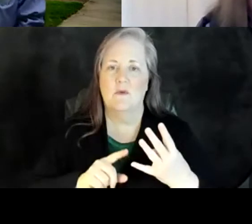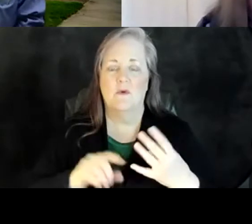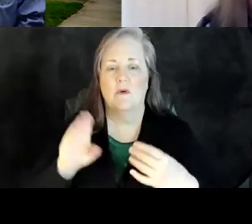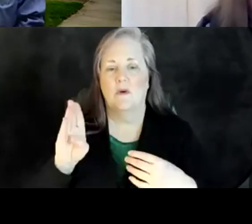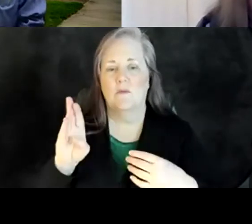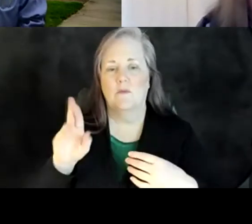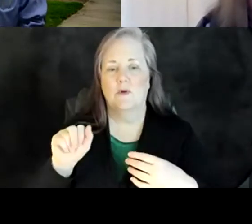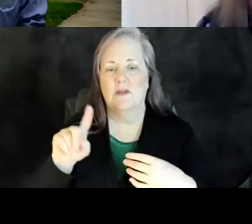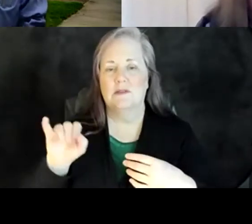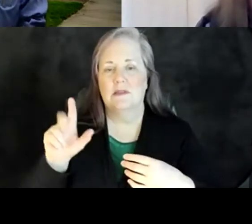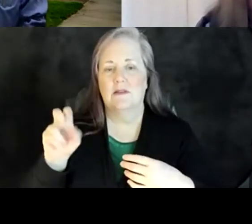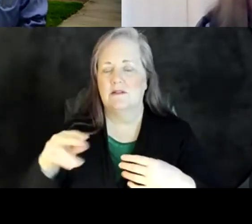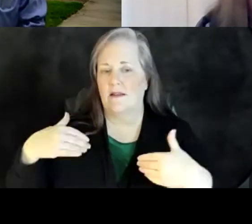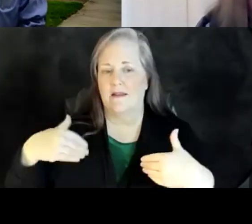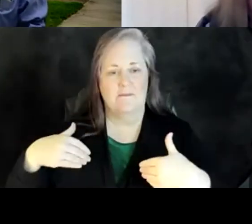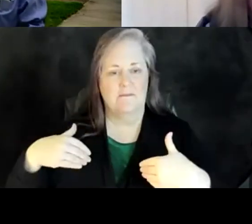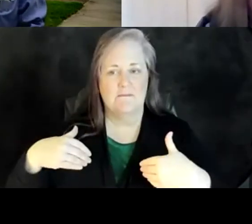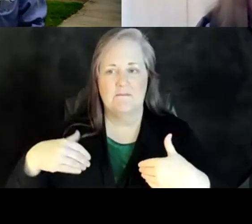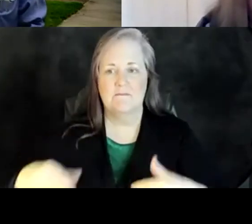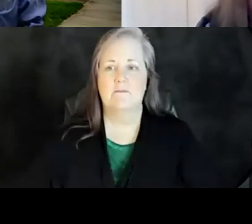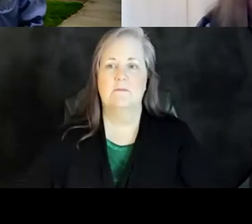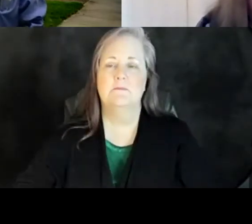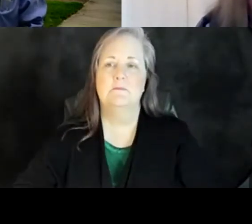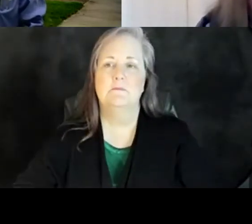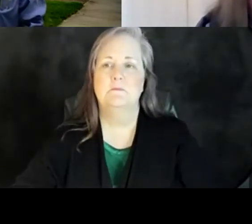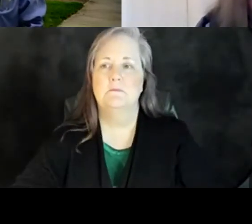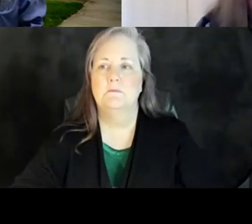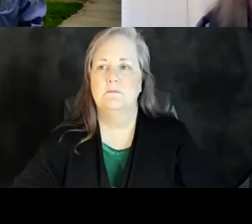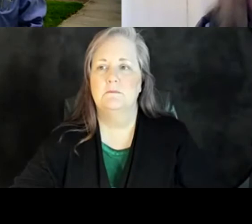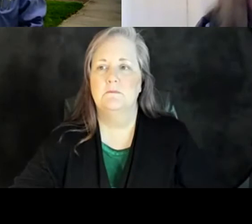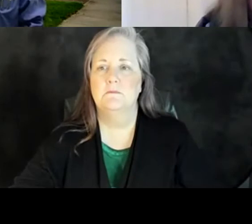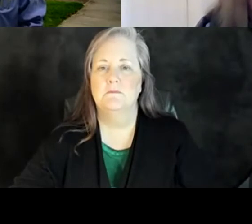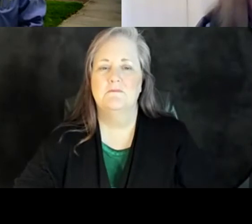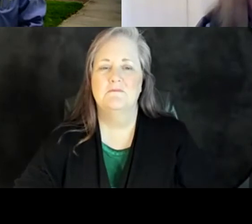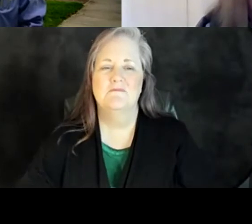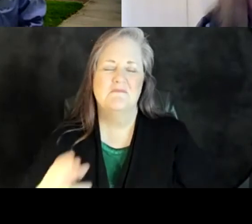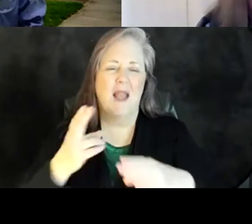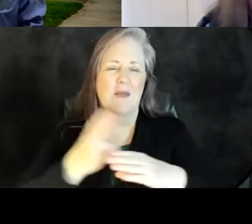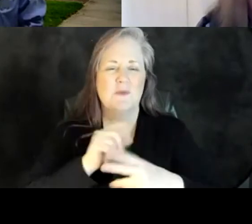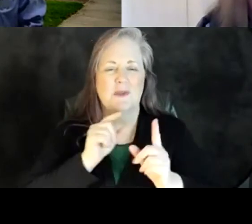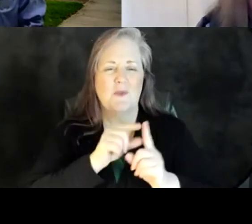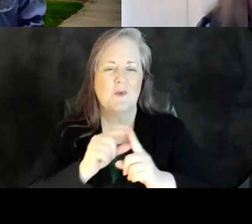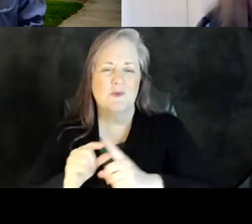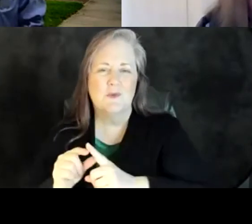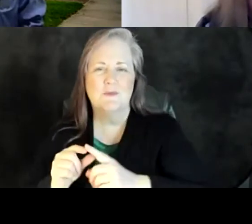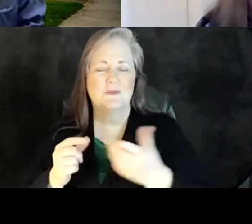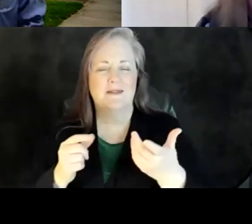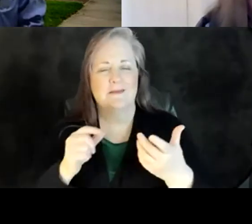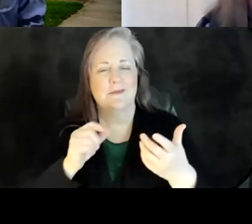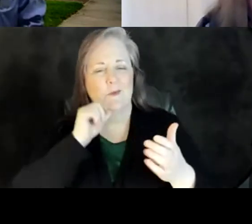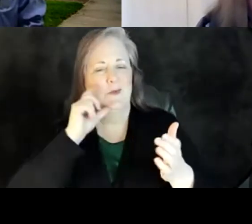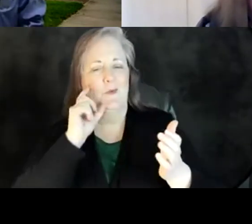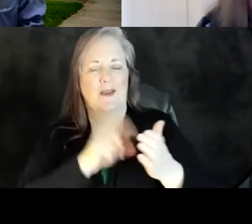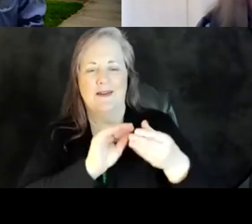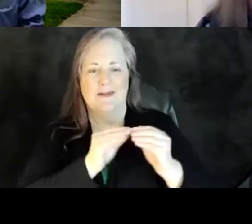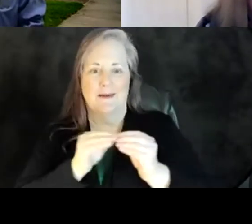Brazilian variants. And I'm using those terms because no one would recognize the